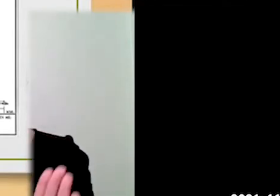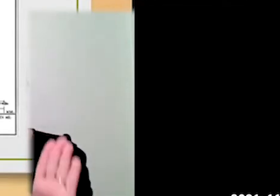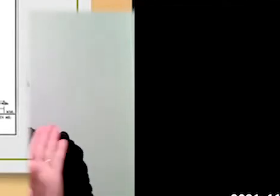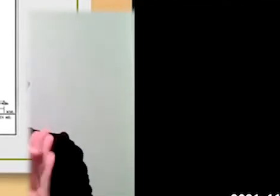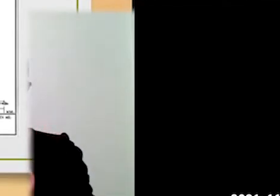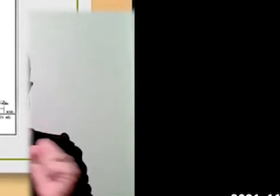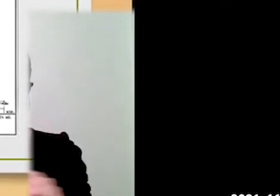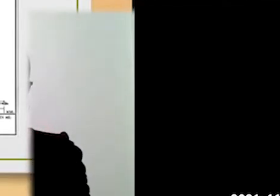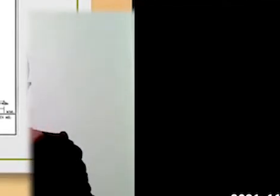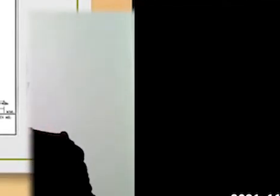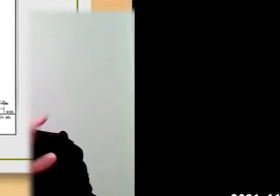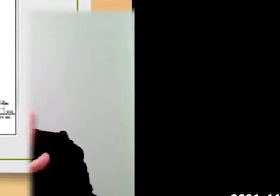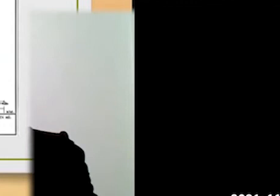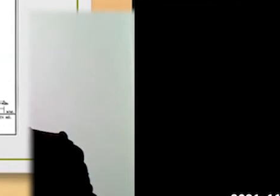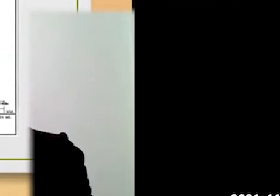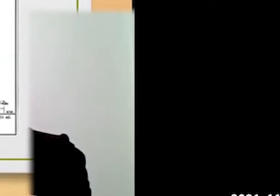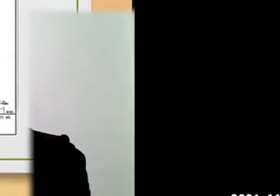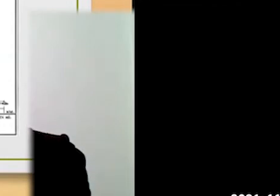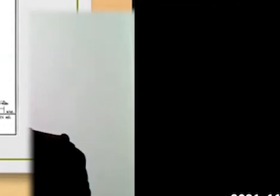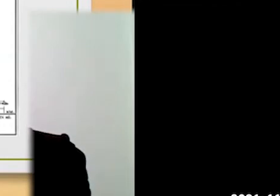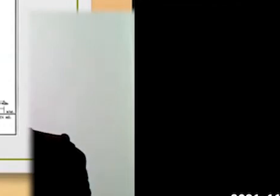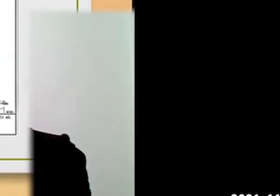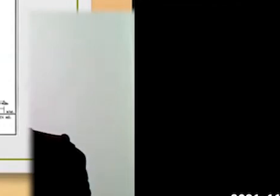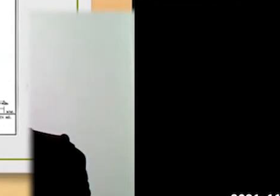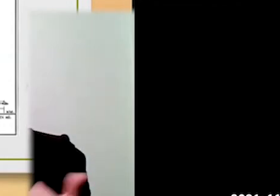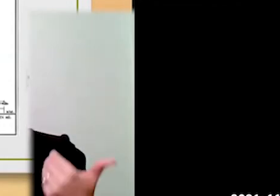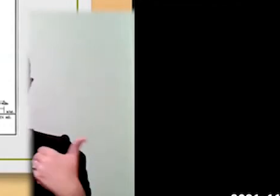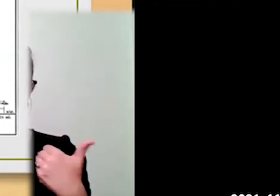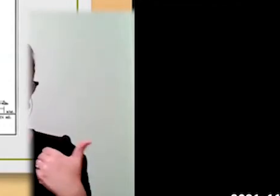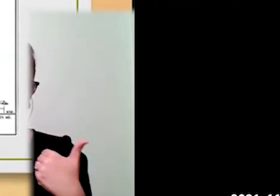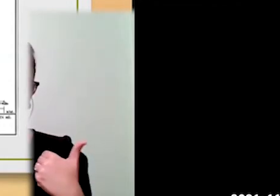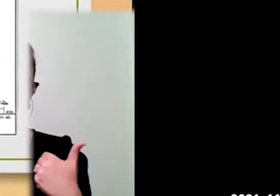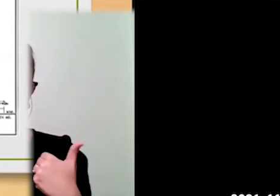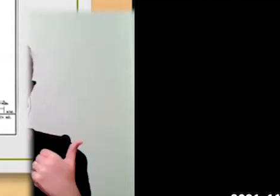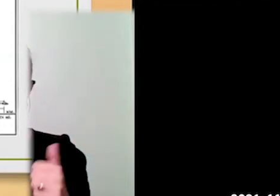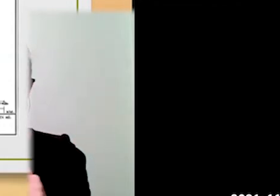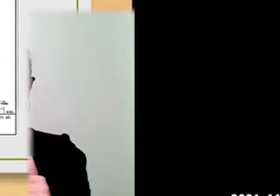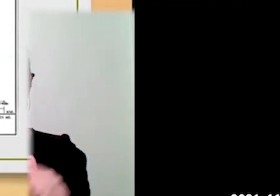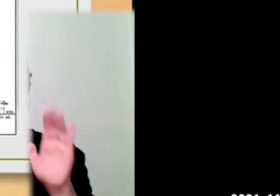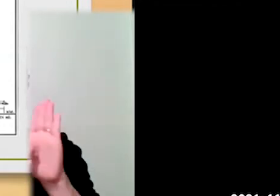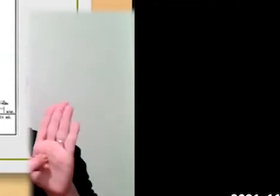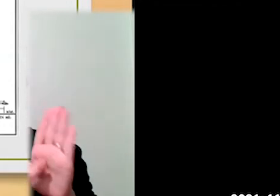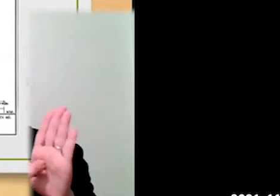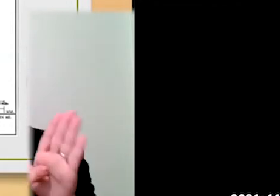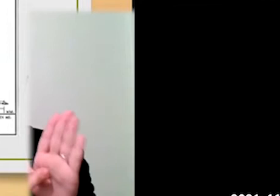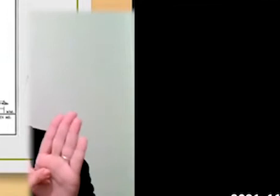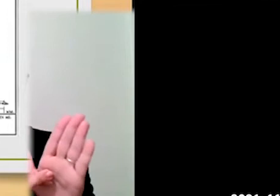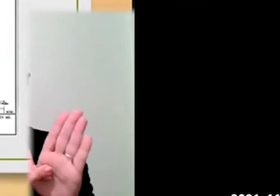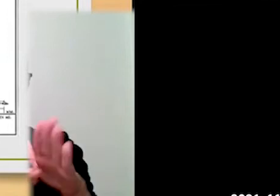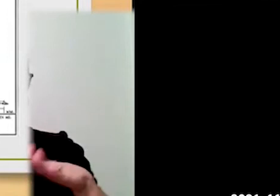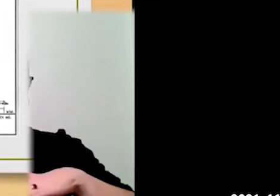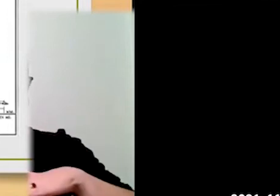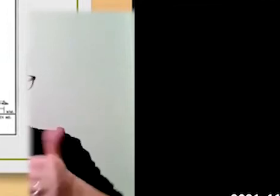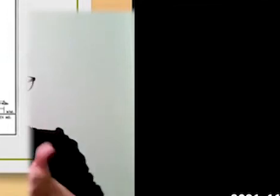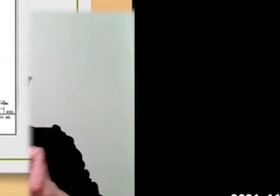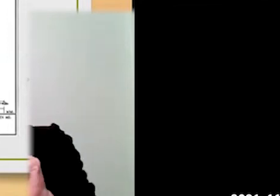1954, the HAPS drawings provided a graphic representation of the changing shoreline. We're reviewing the published